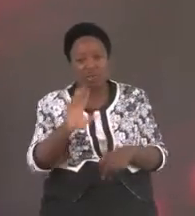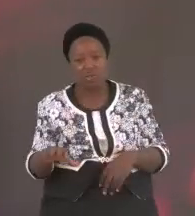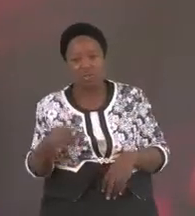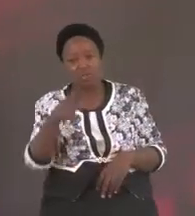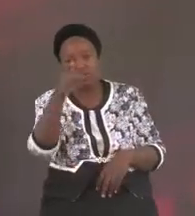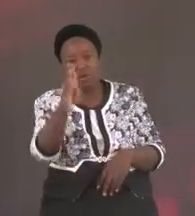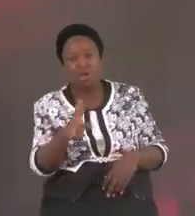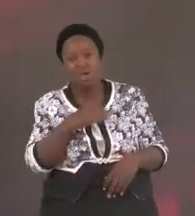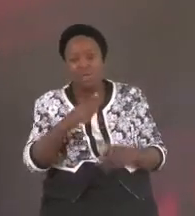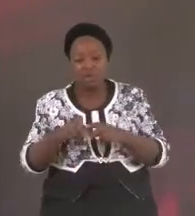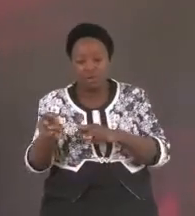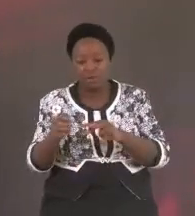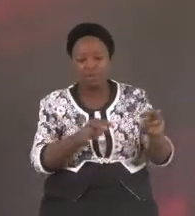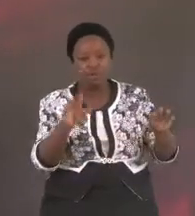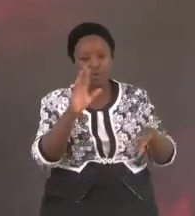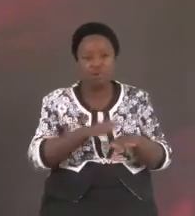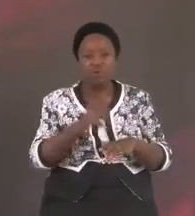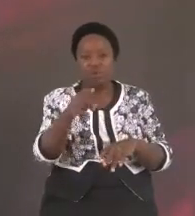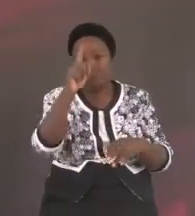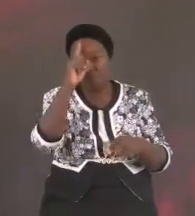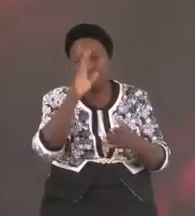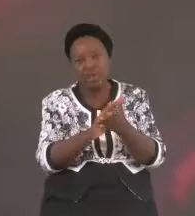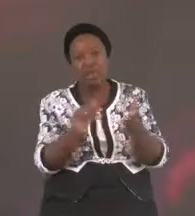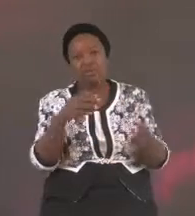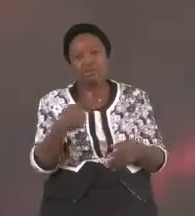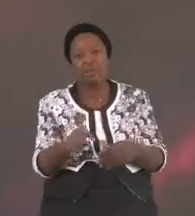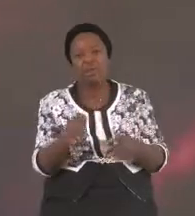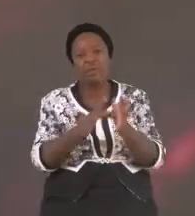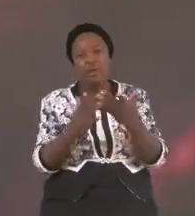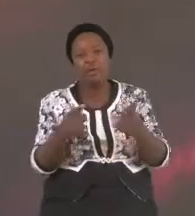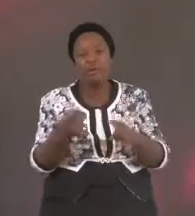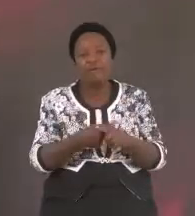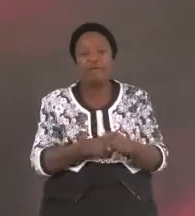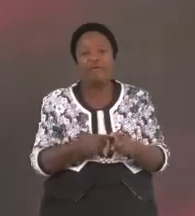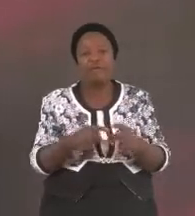on. You believe the Bible from cover to cover.